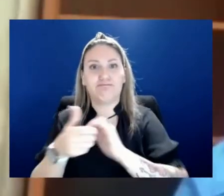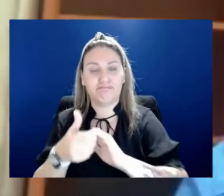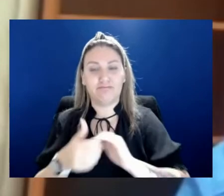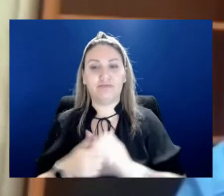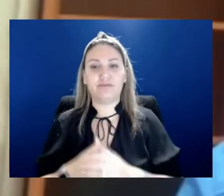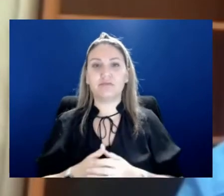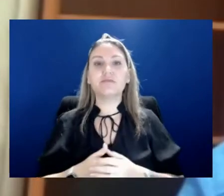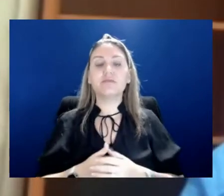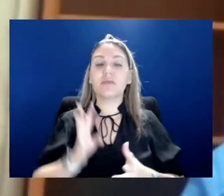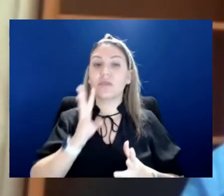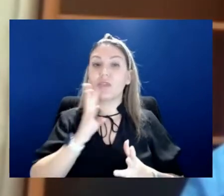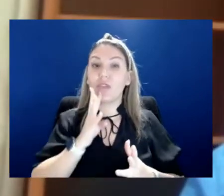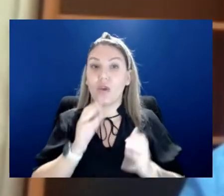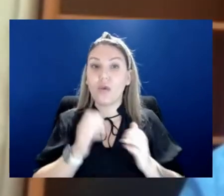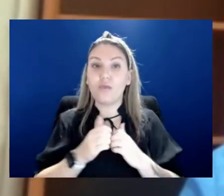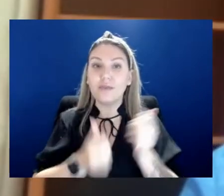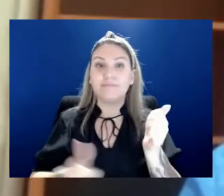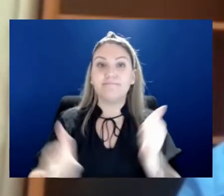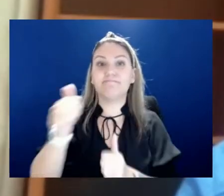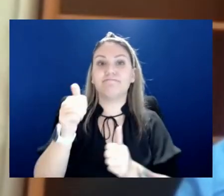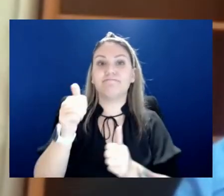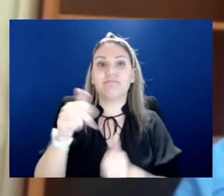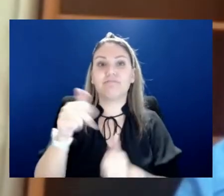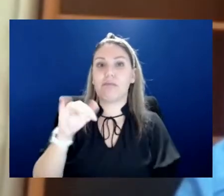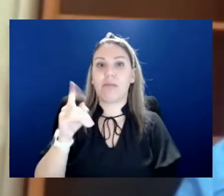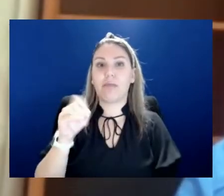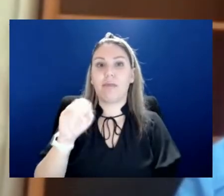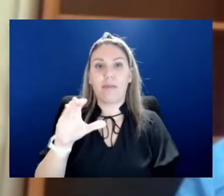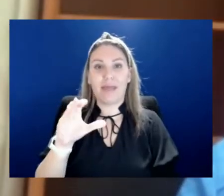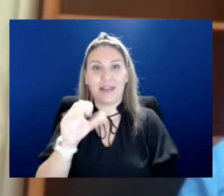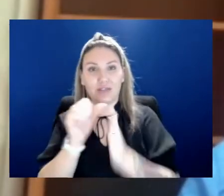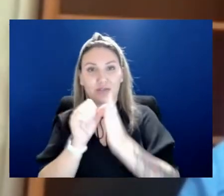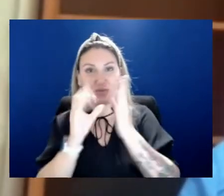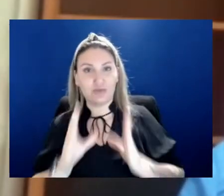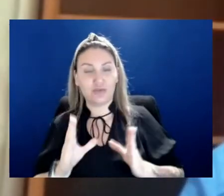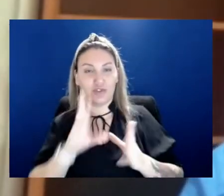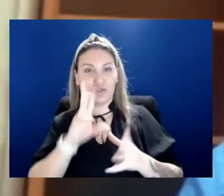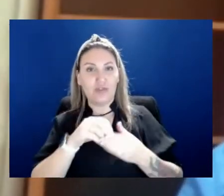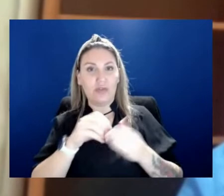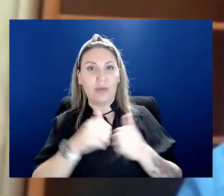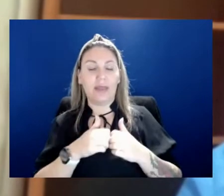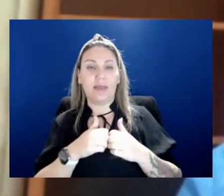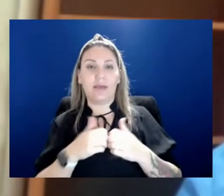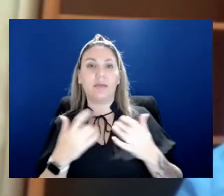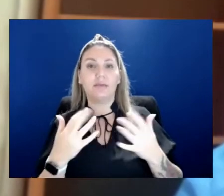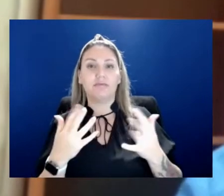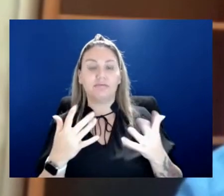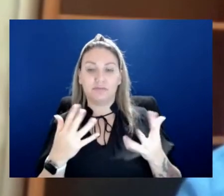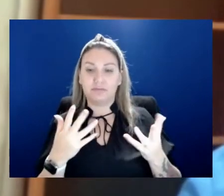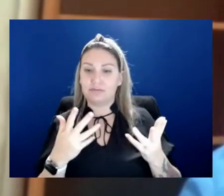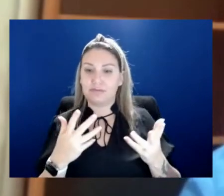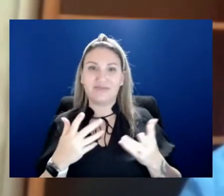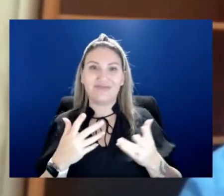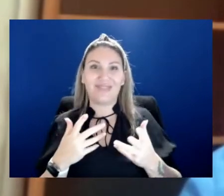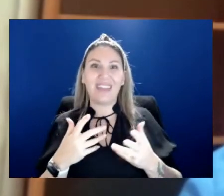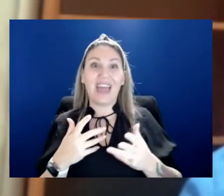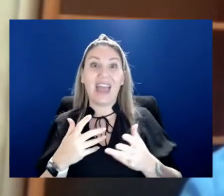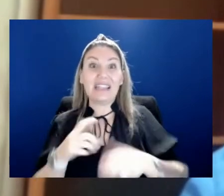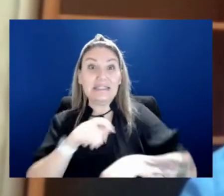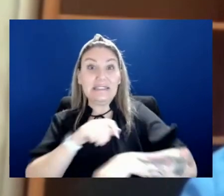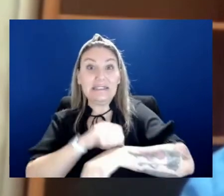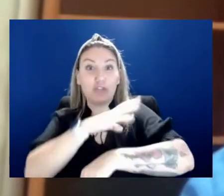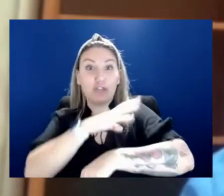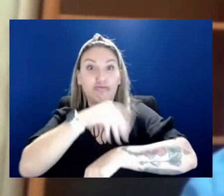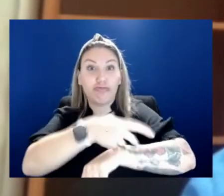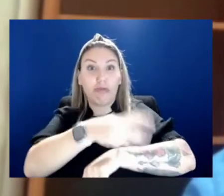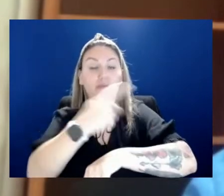the chief plastic surgeon who's involved in skin grafts and all of that for